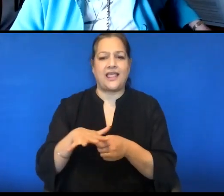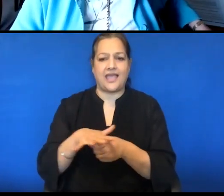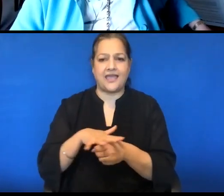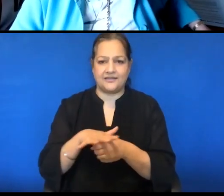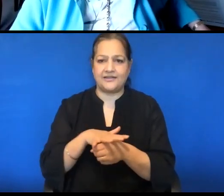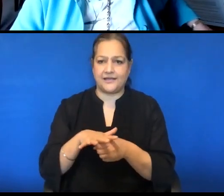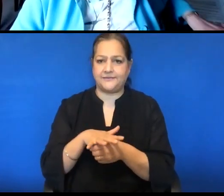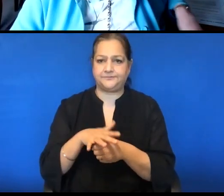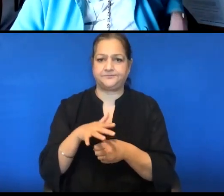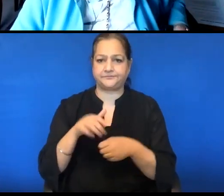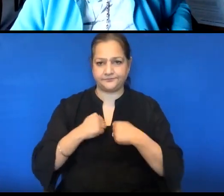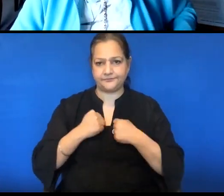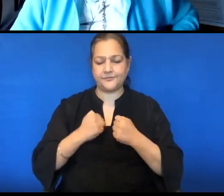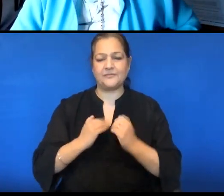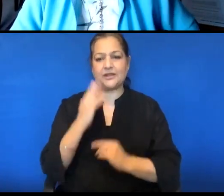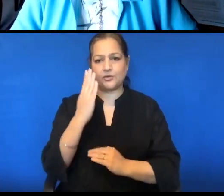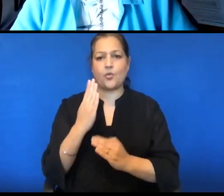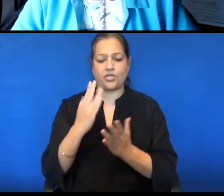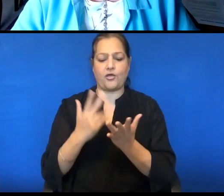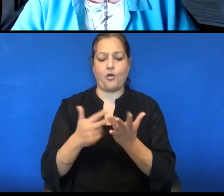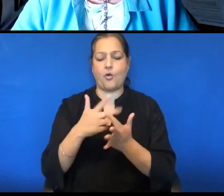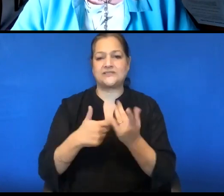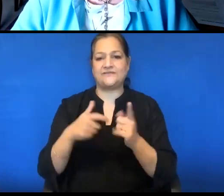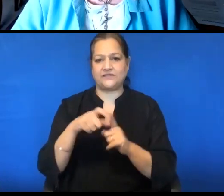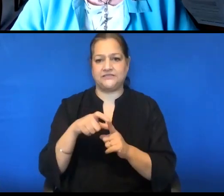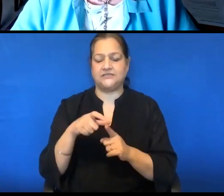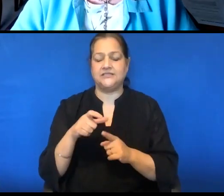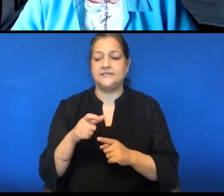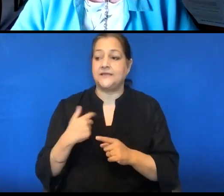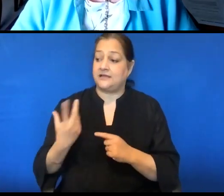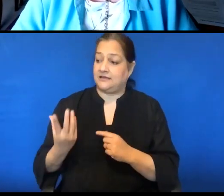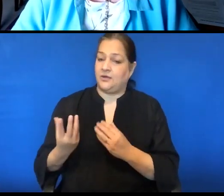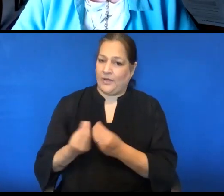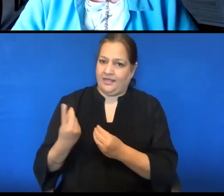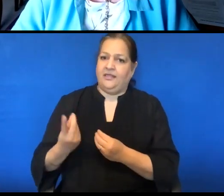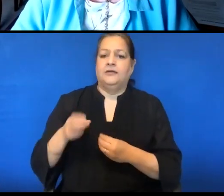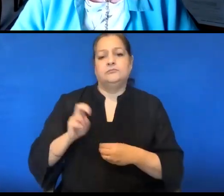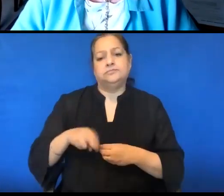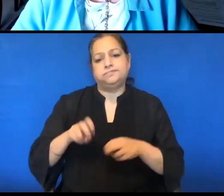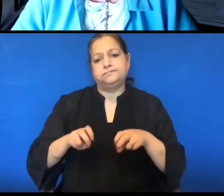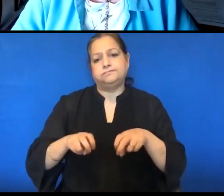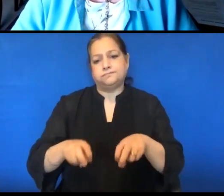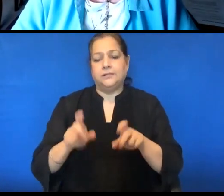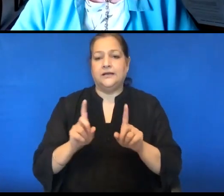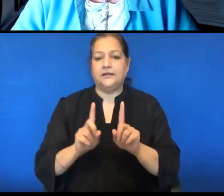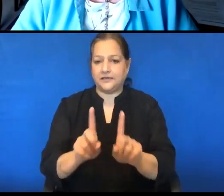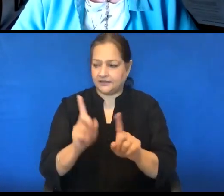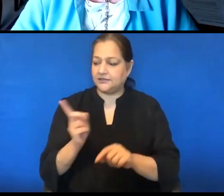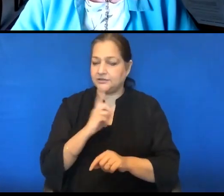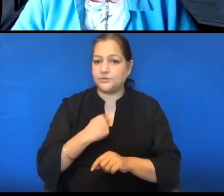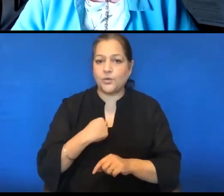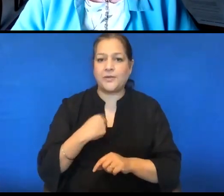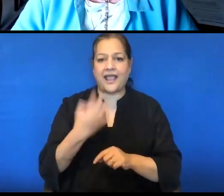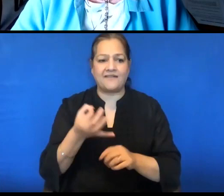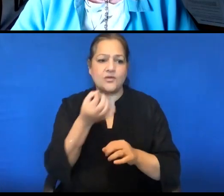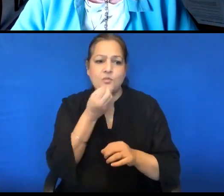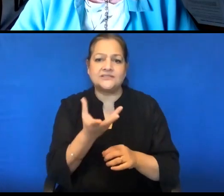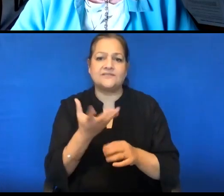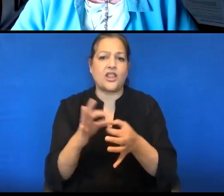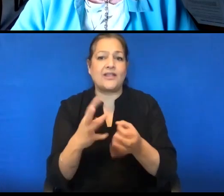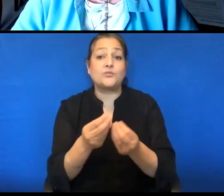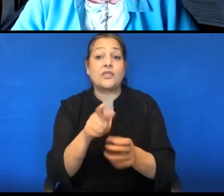I've got here in North Oxford. And they were pointing out, you know, had that wonderful relationship with those young people and they were talking to them,